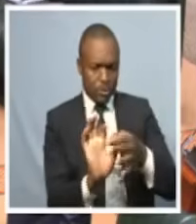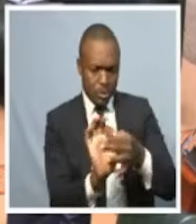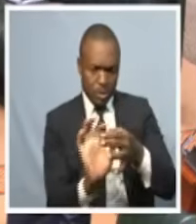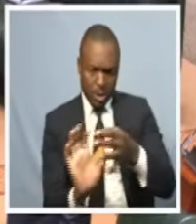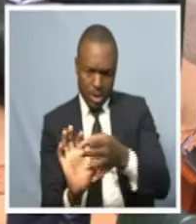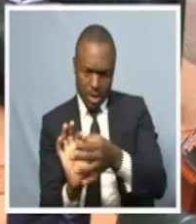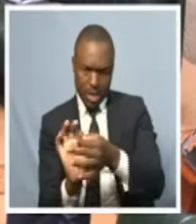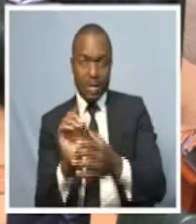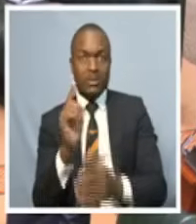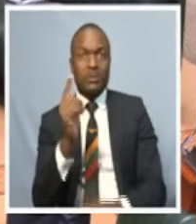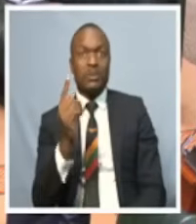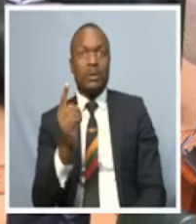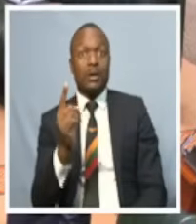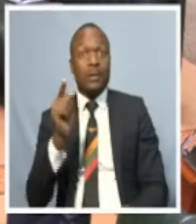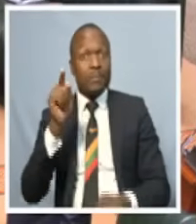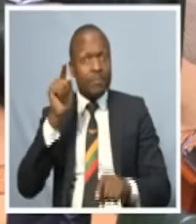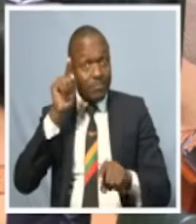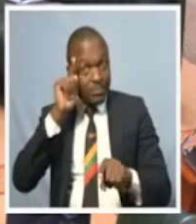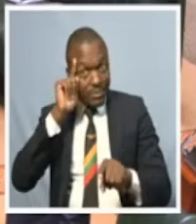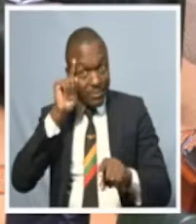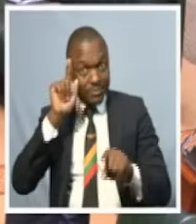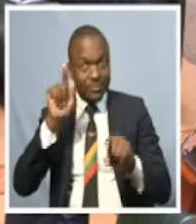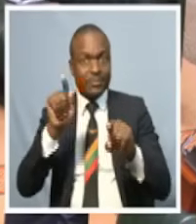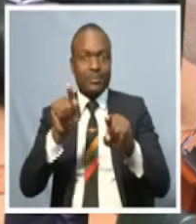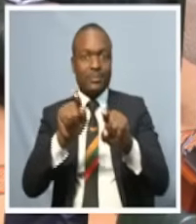people join as one,